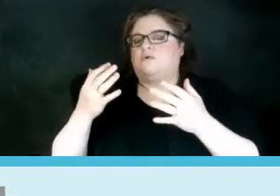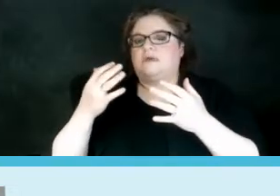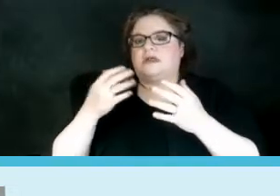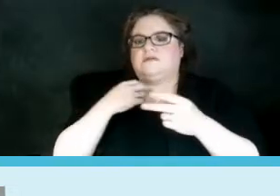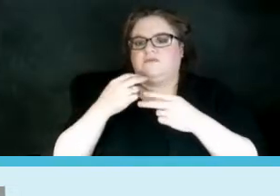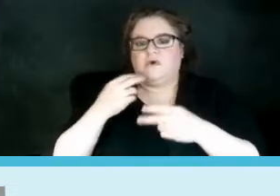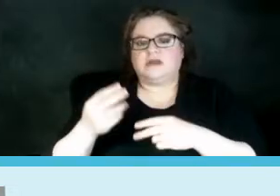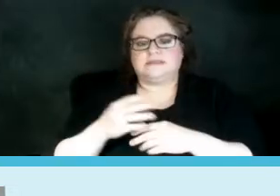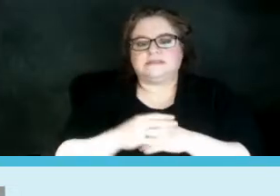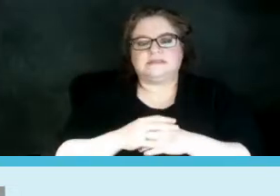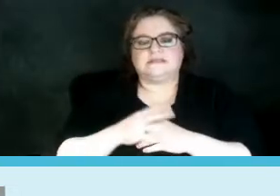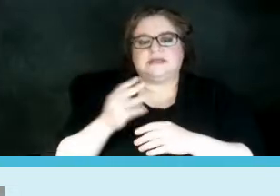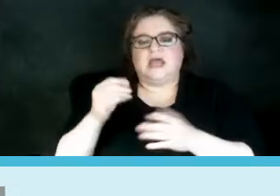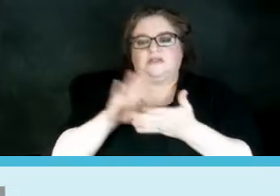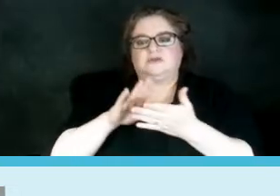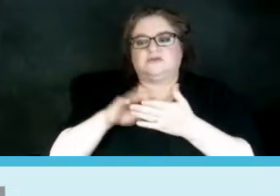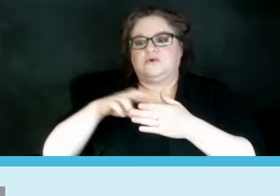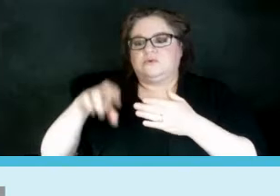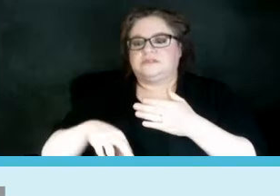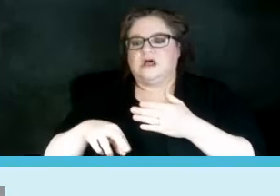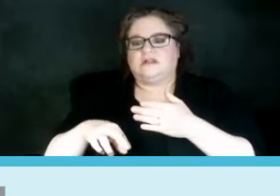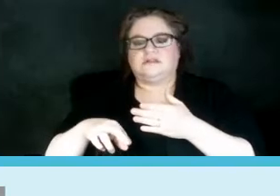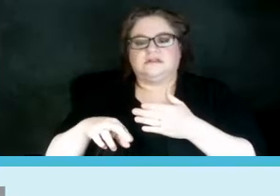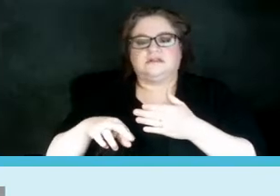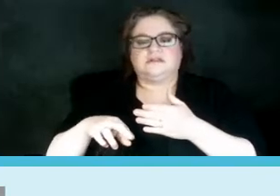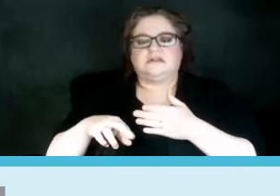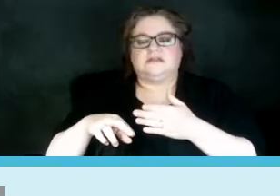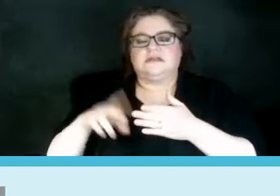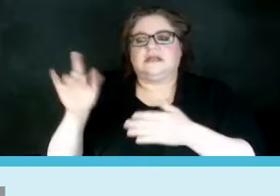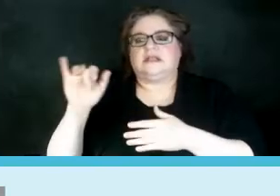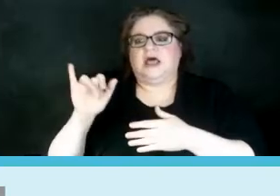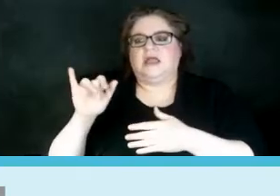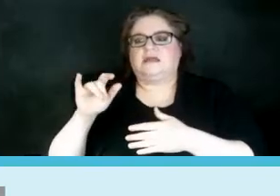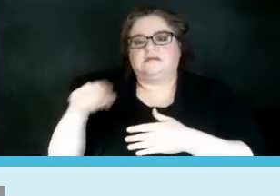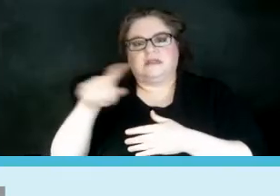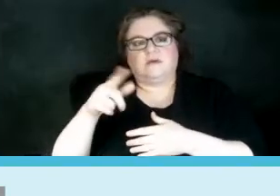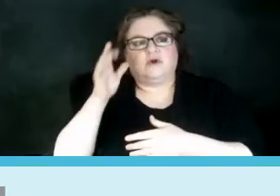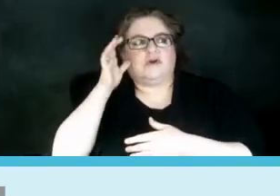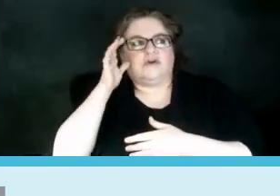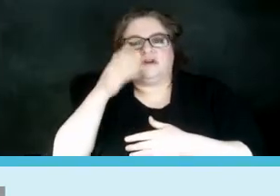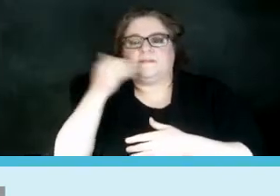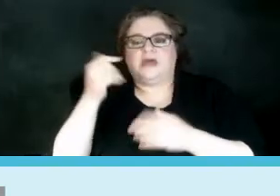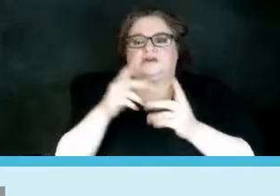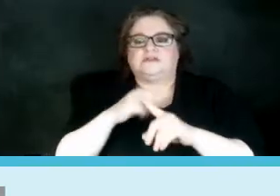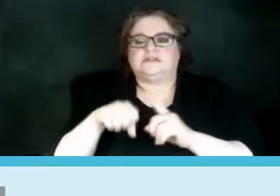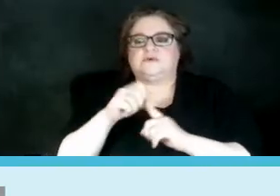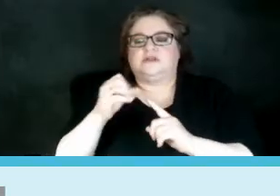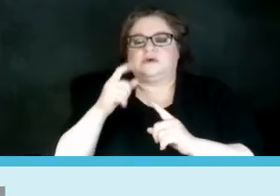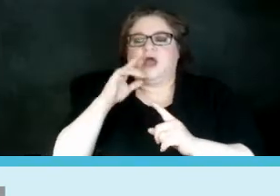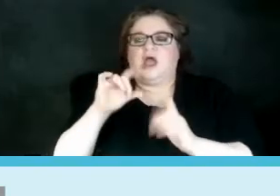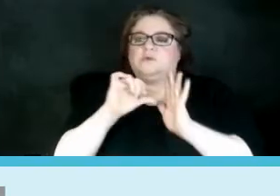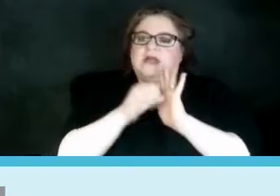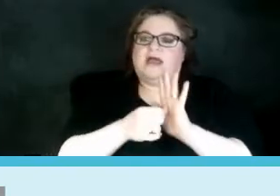school resulted in being like they were heard and in a better situation. So I would definitely highlight